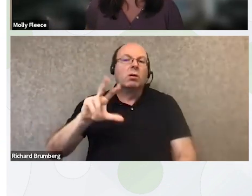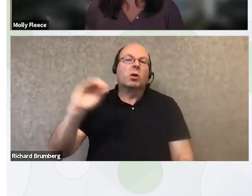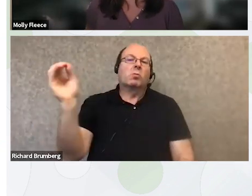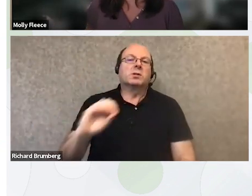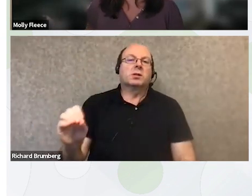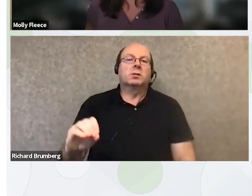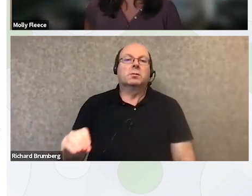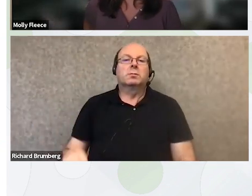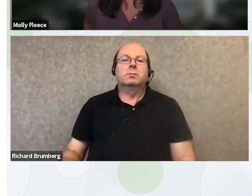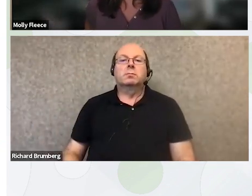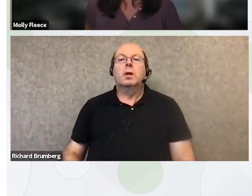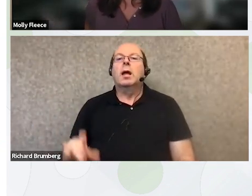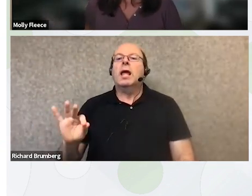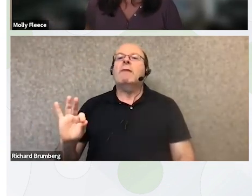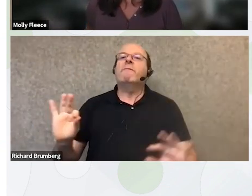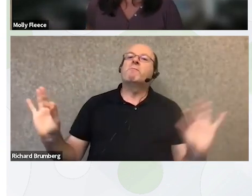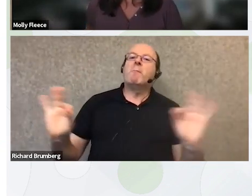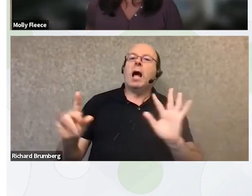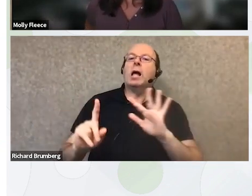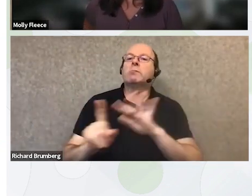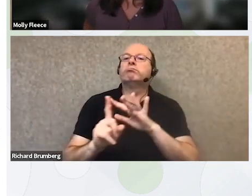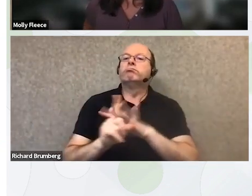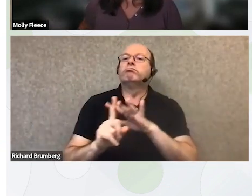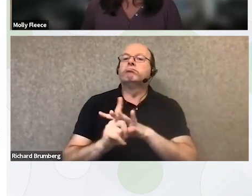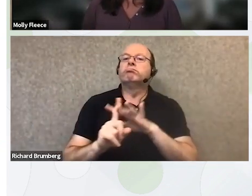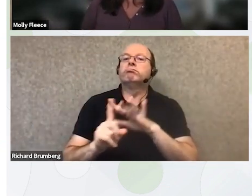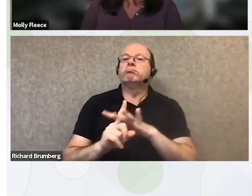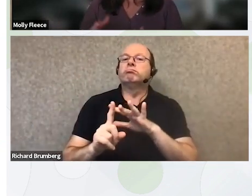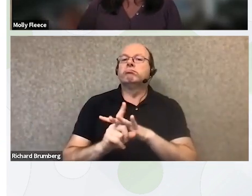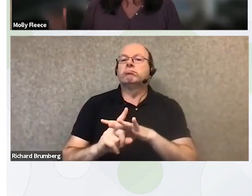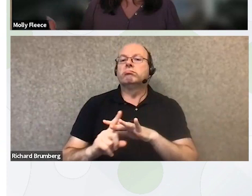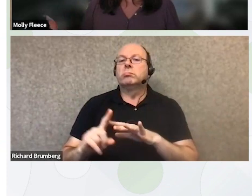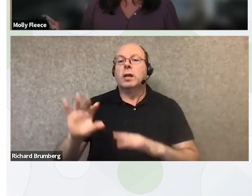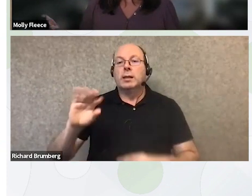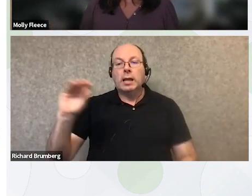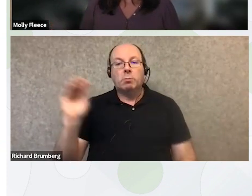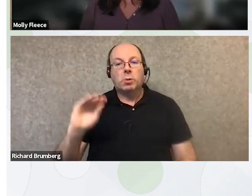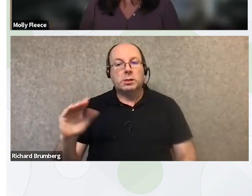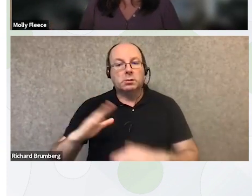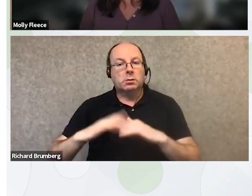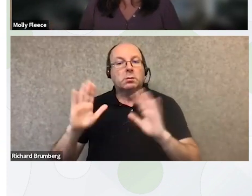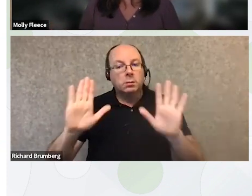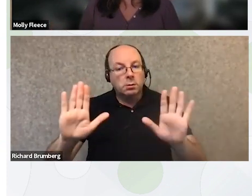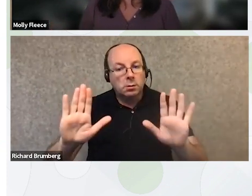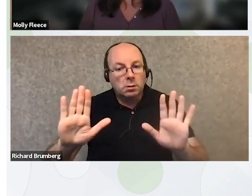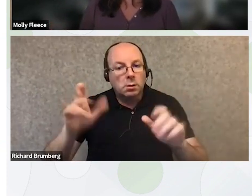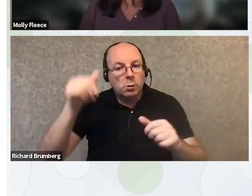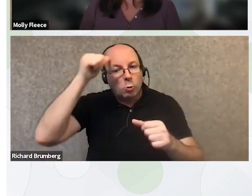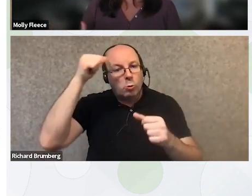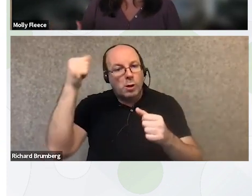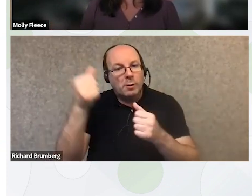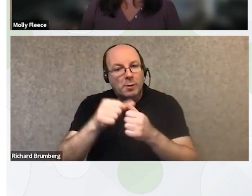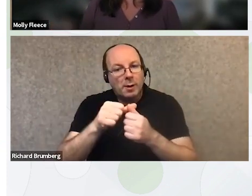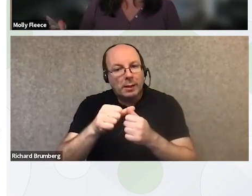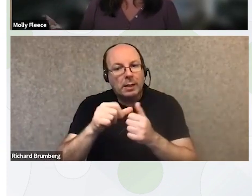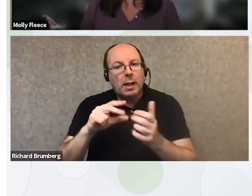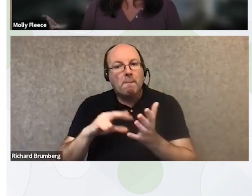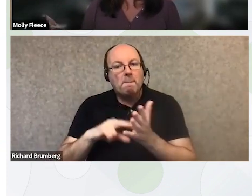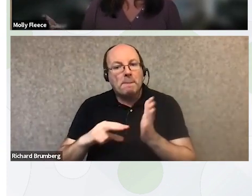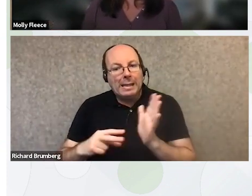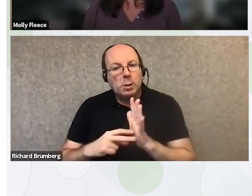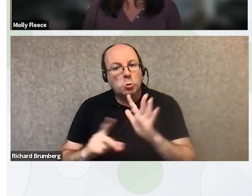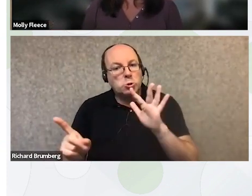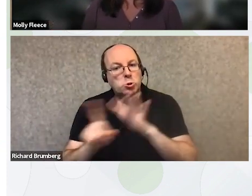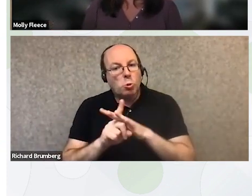said they would work with mild symptoms. So really important for all of us to remember that this places our patients and